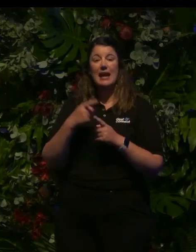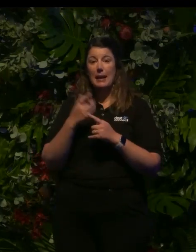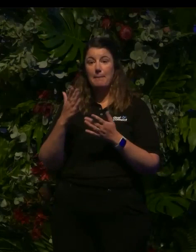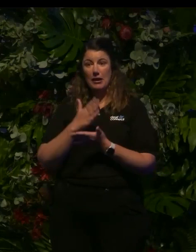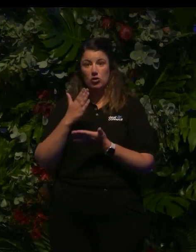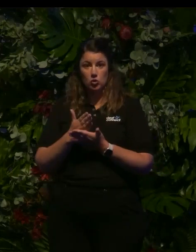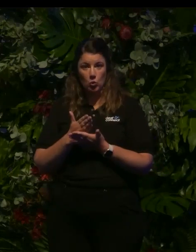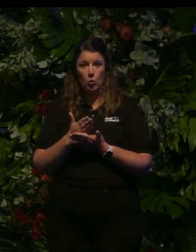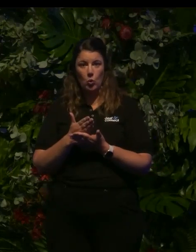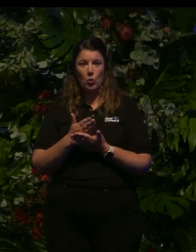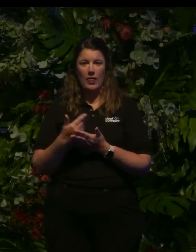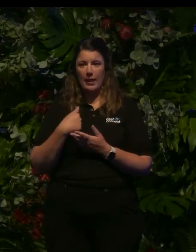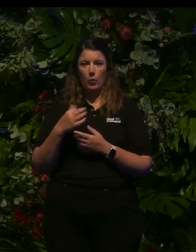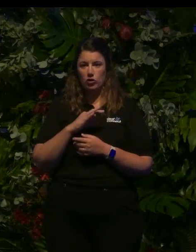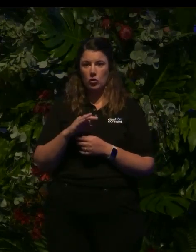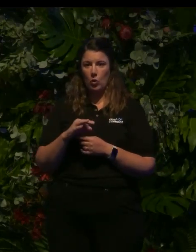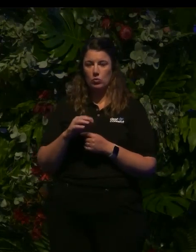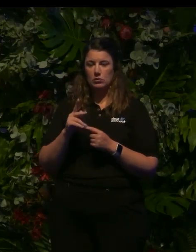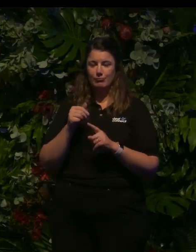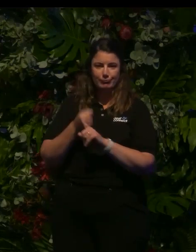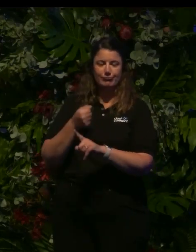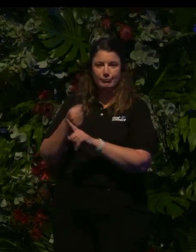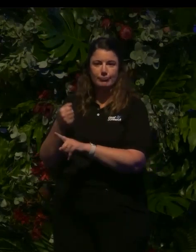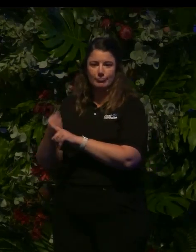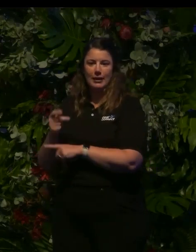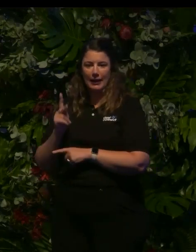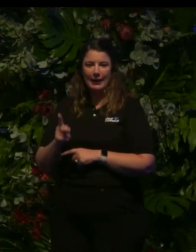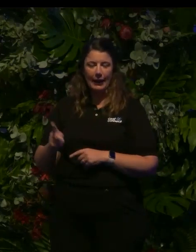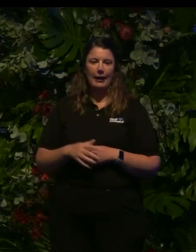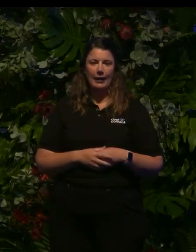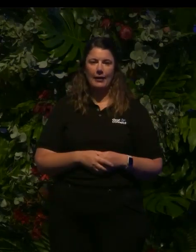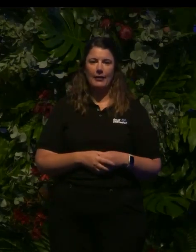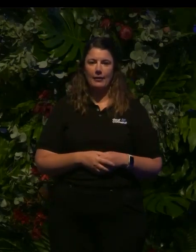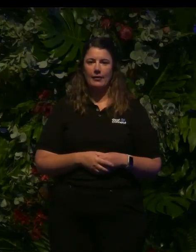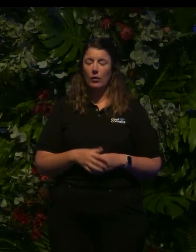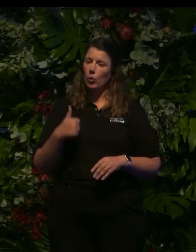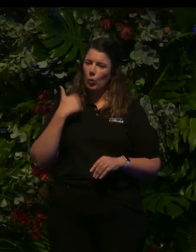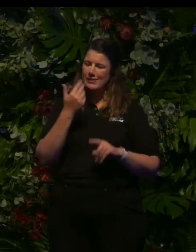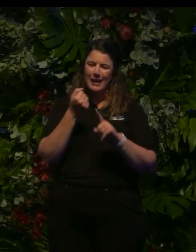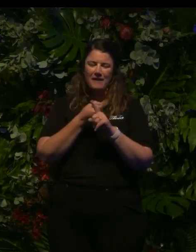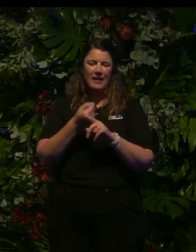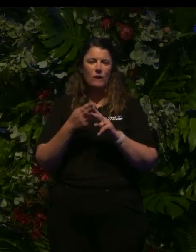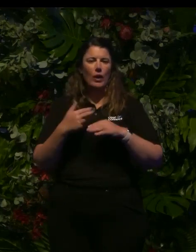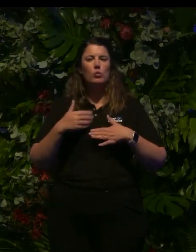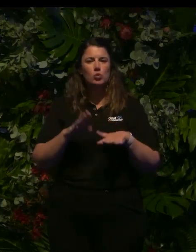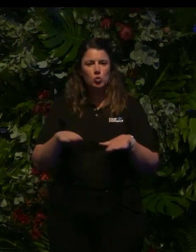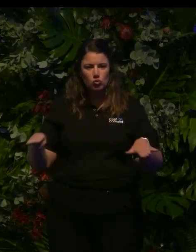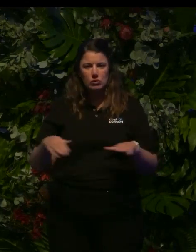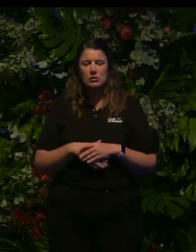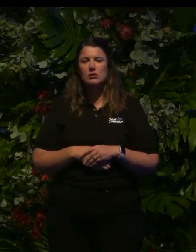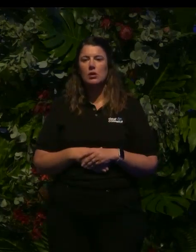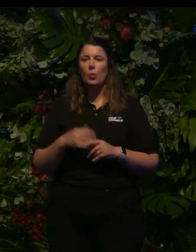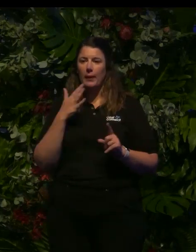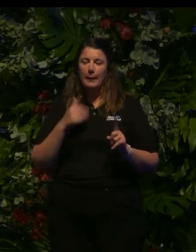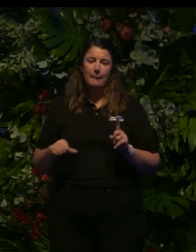not spotlight out like any. We always did advocate our children, you know, like when they